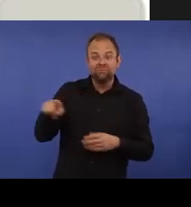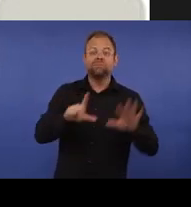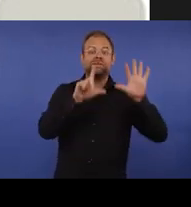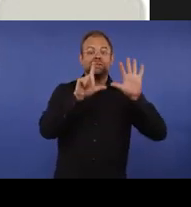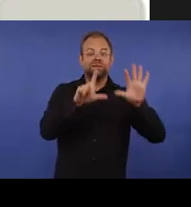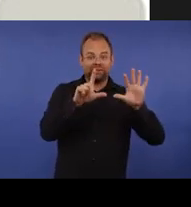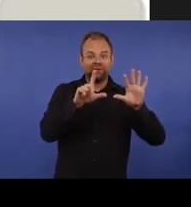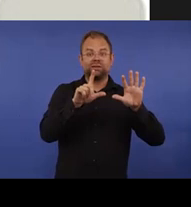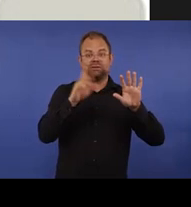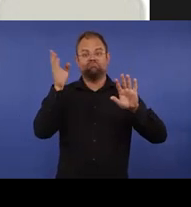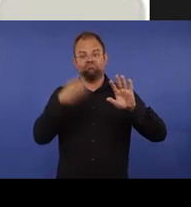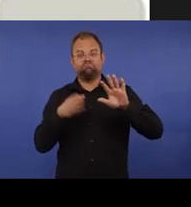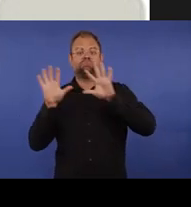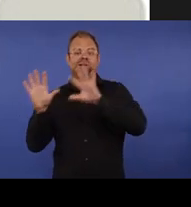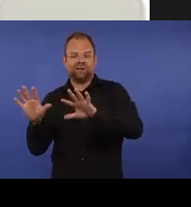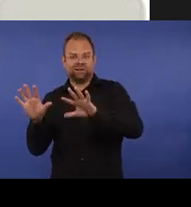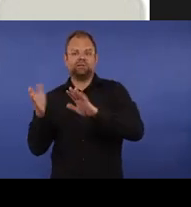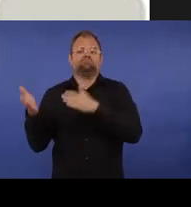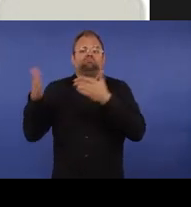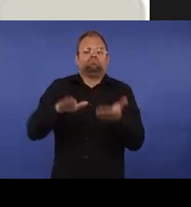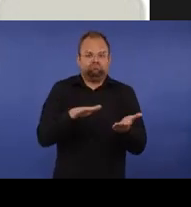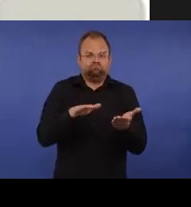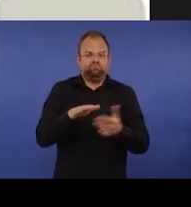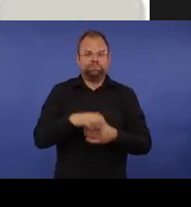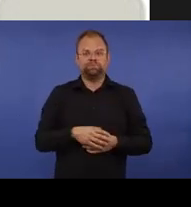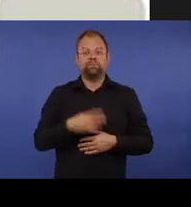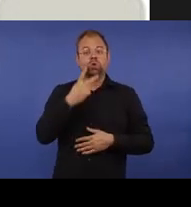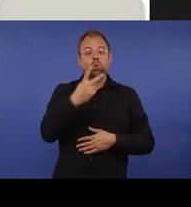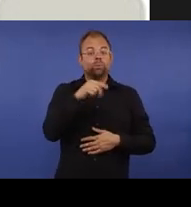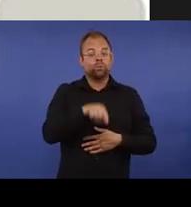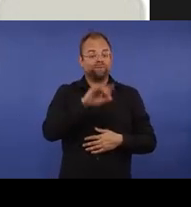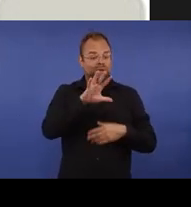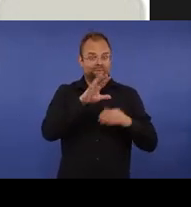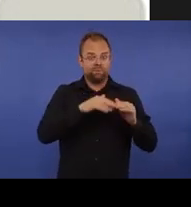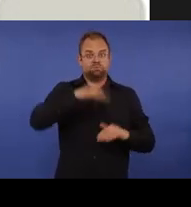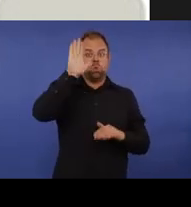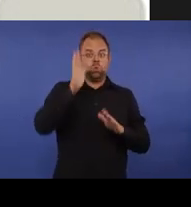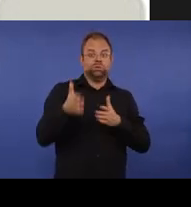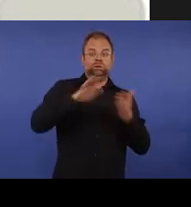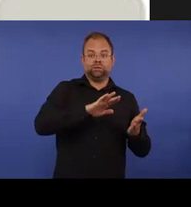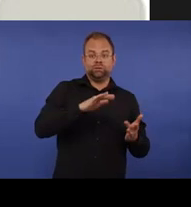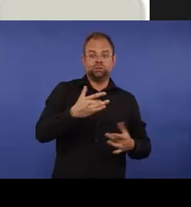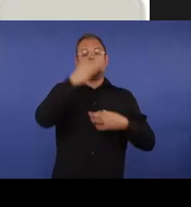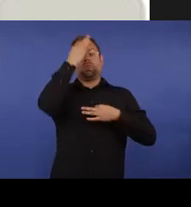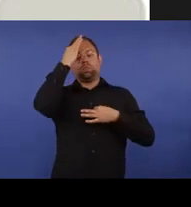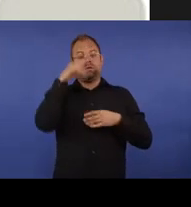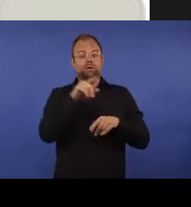in the region because of the authorities to continue to ignore or not consider our opinion at